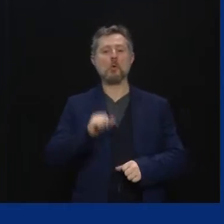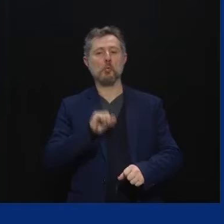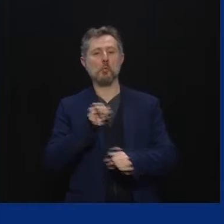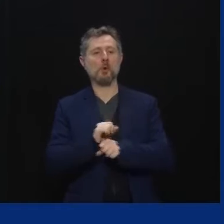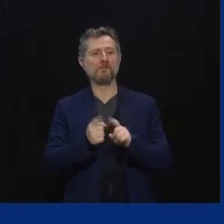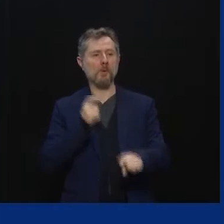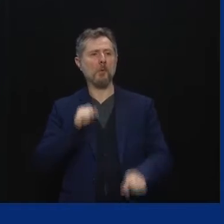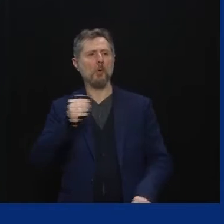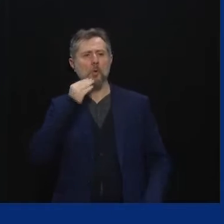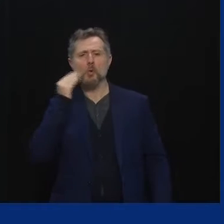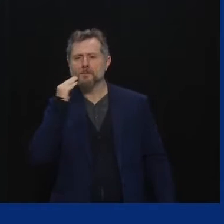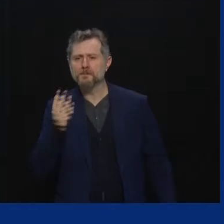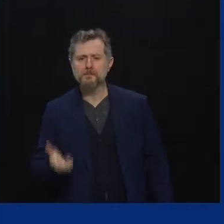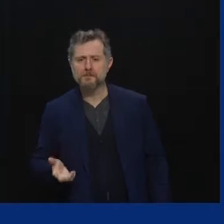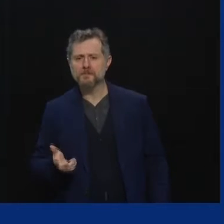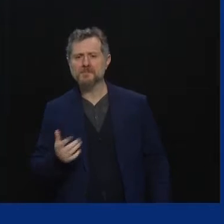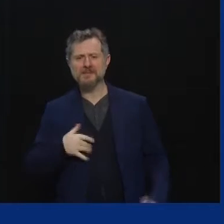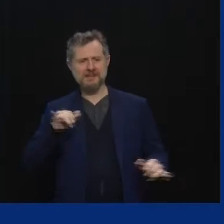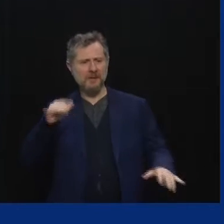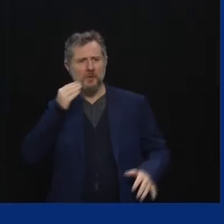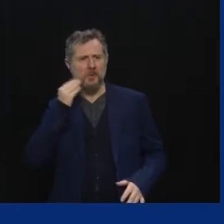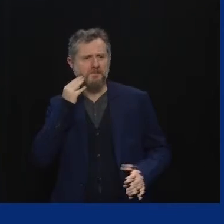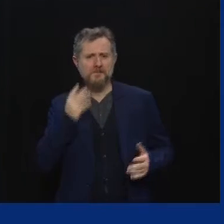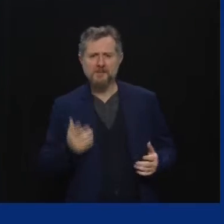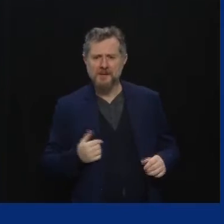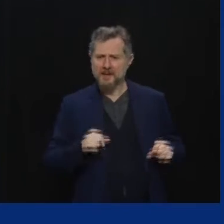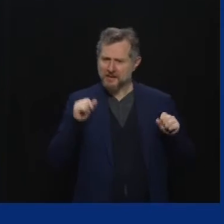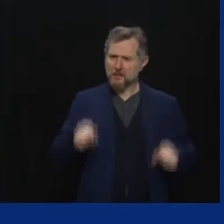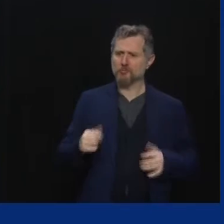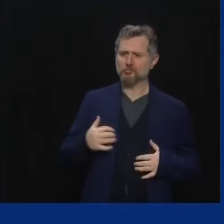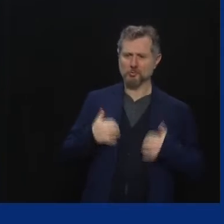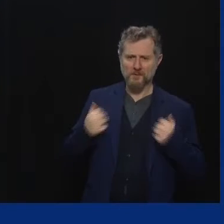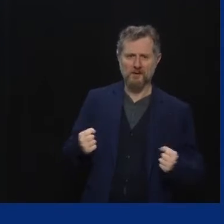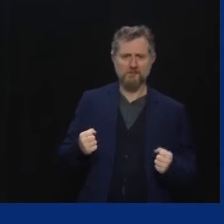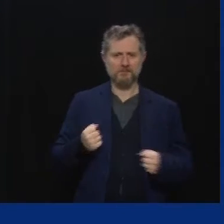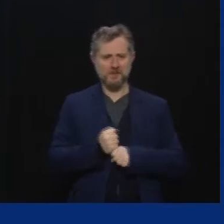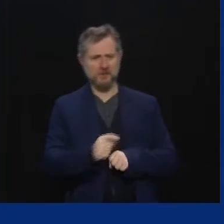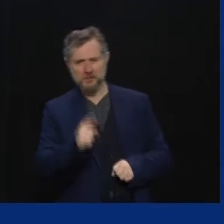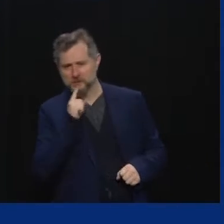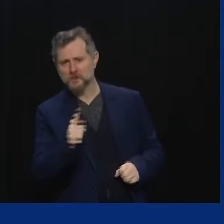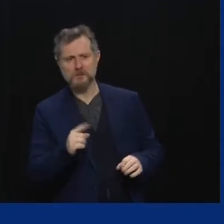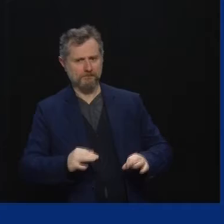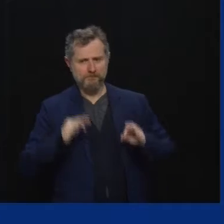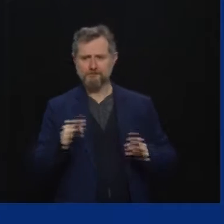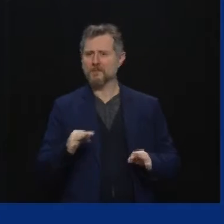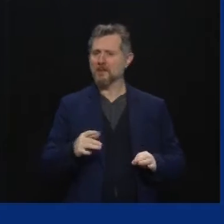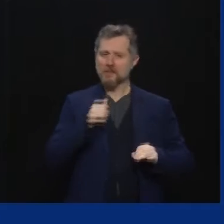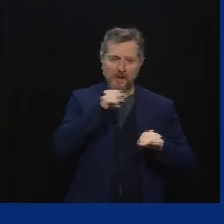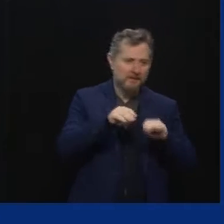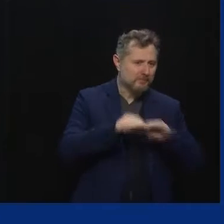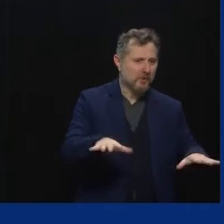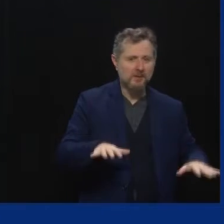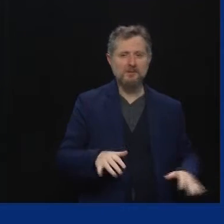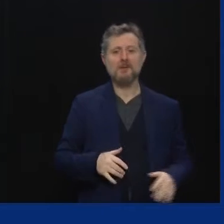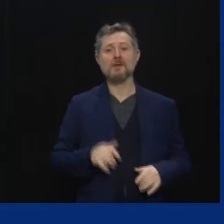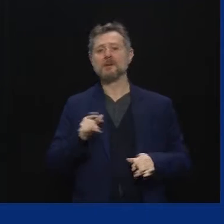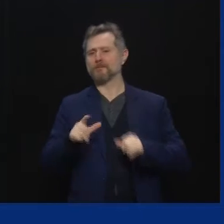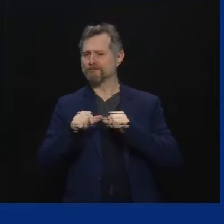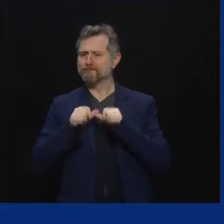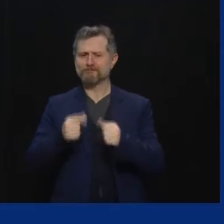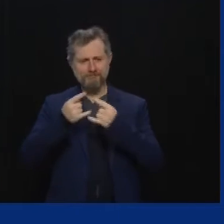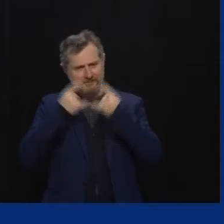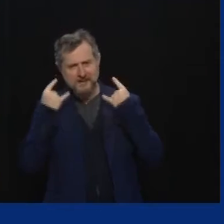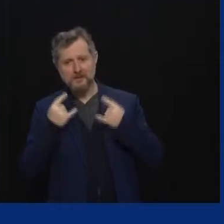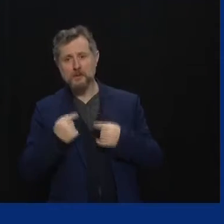professions where it lends itself to that, where they can stay home and recover to make sure they don't spread it to other individuals. And keep wearing the mask. Keep wearing the mask